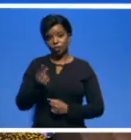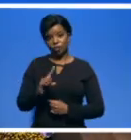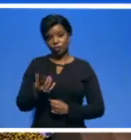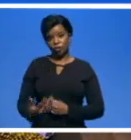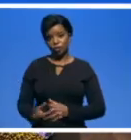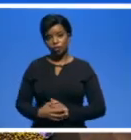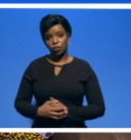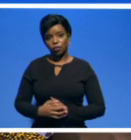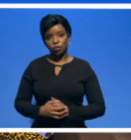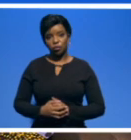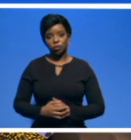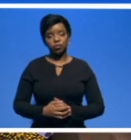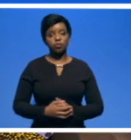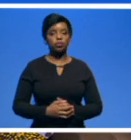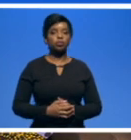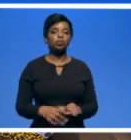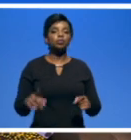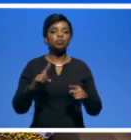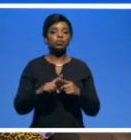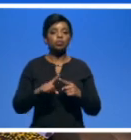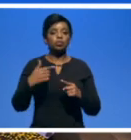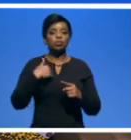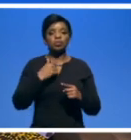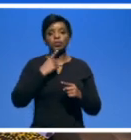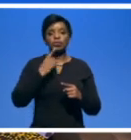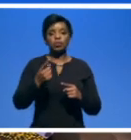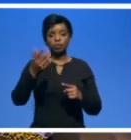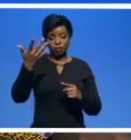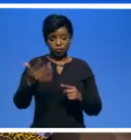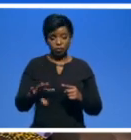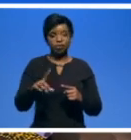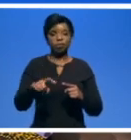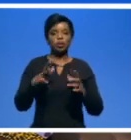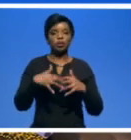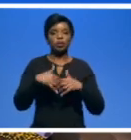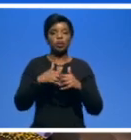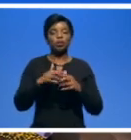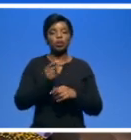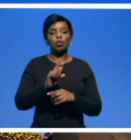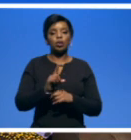Number one, like I had already said, creation of policies